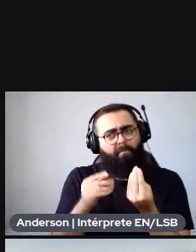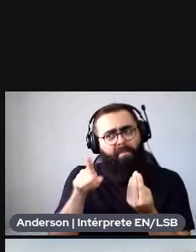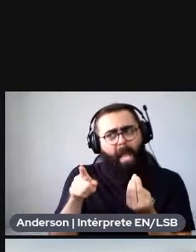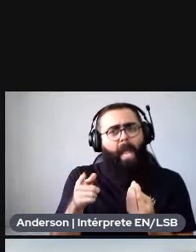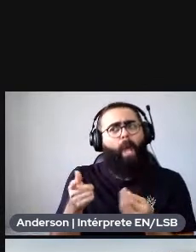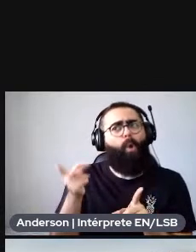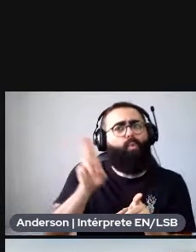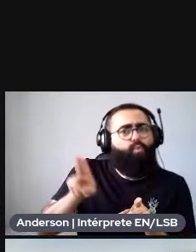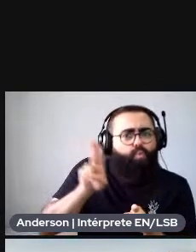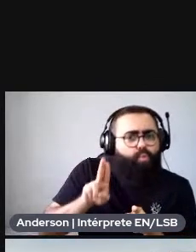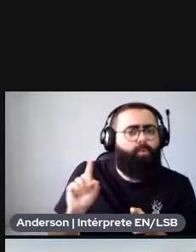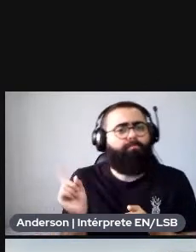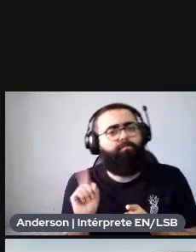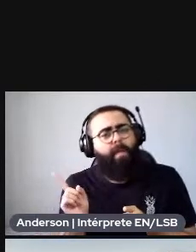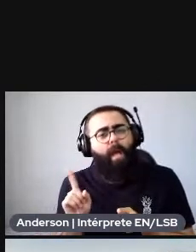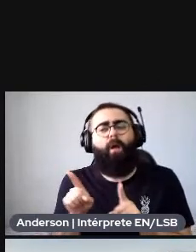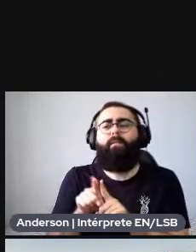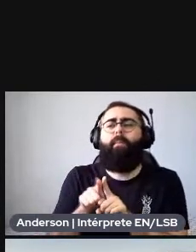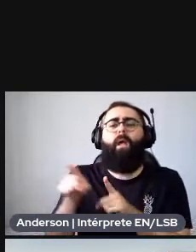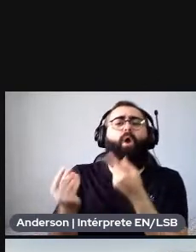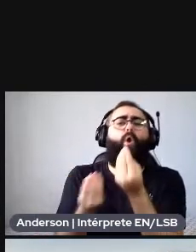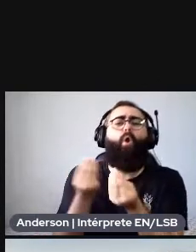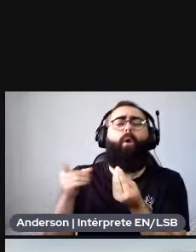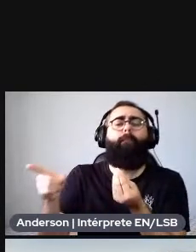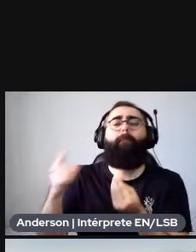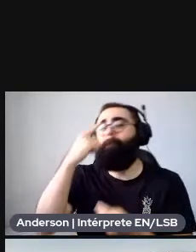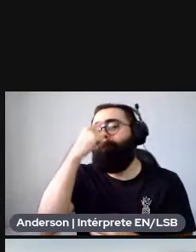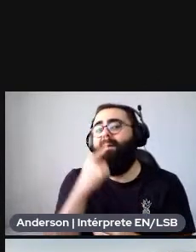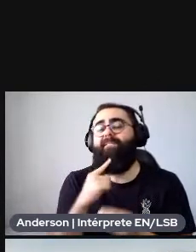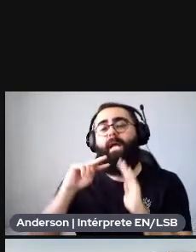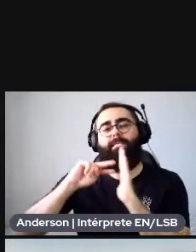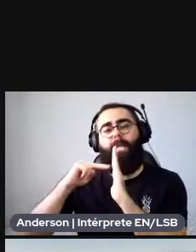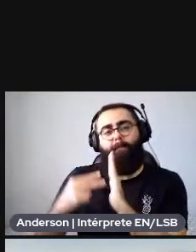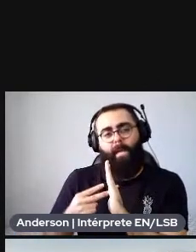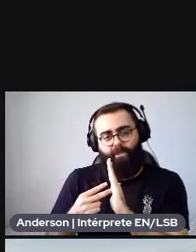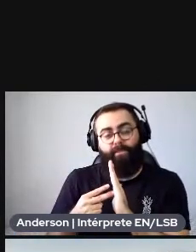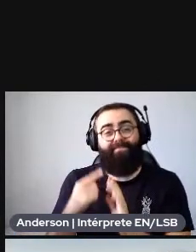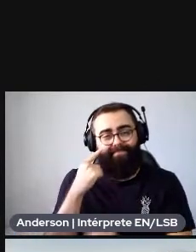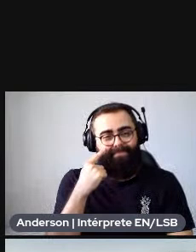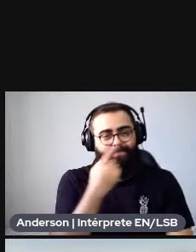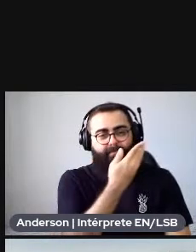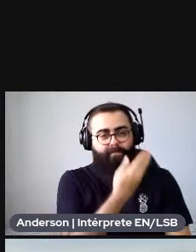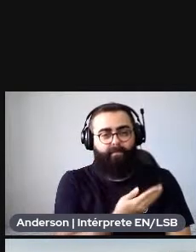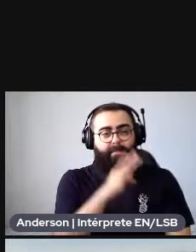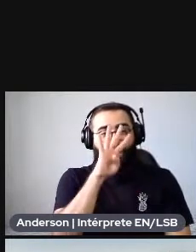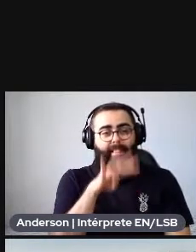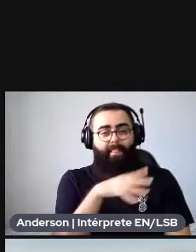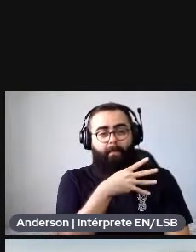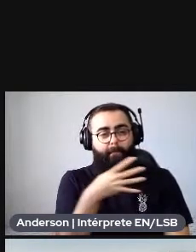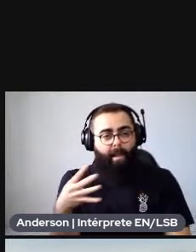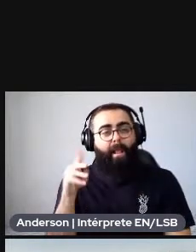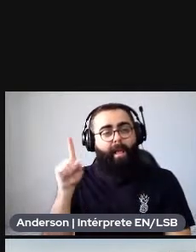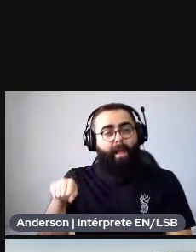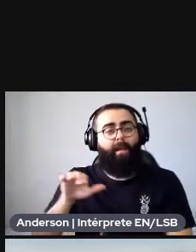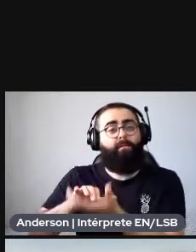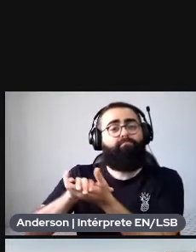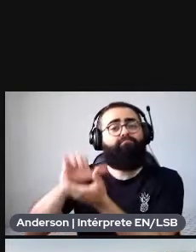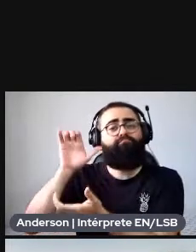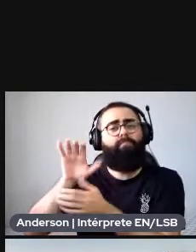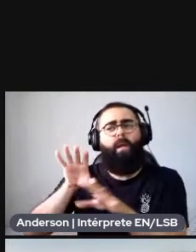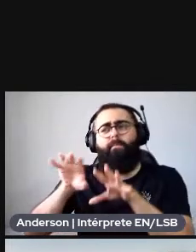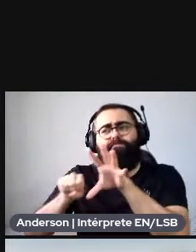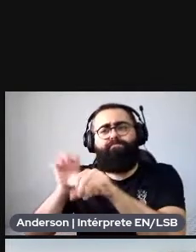their semantic profile. So these are the empirical data, and the table gives an overview of the frequency of the